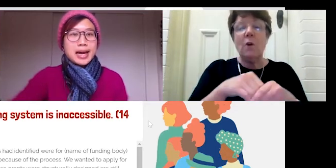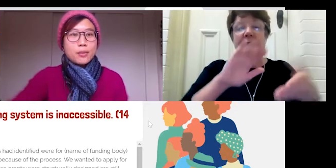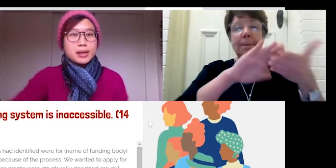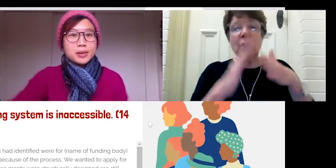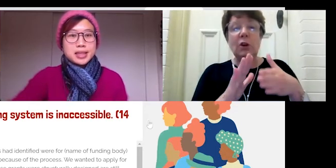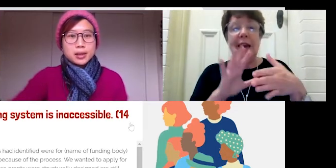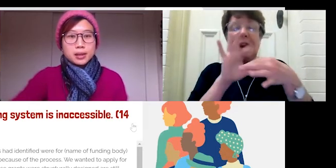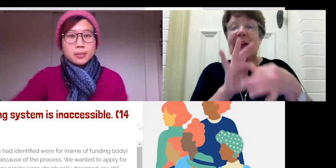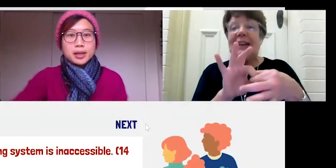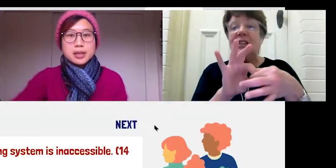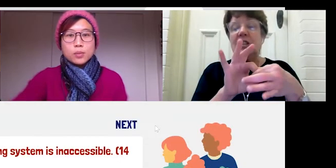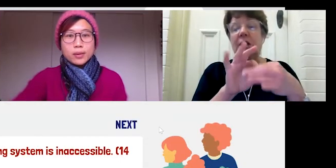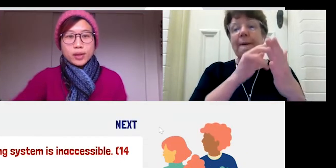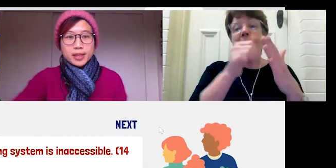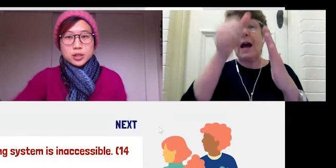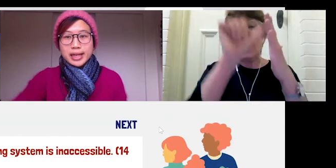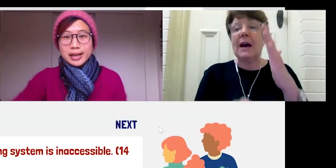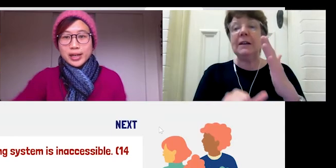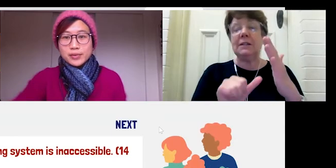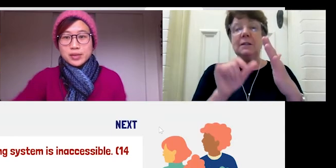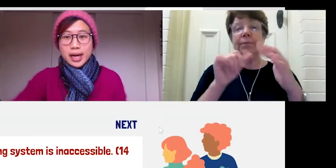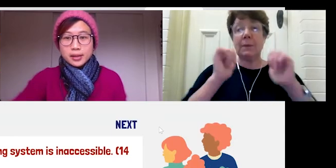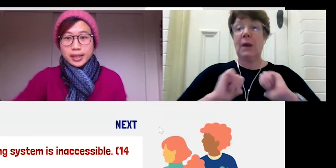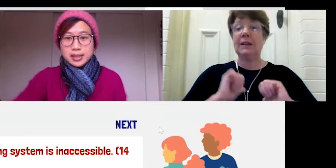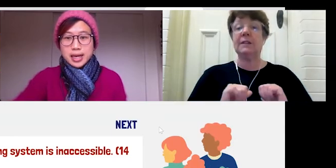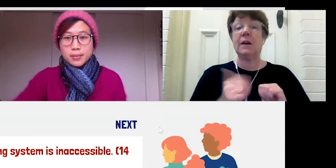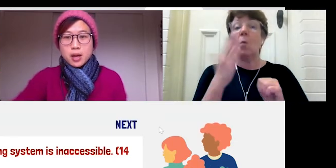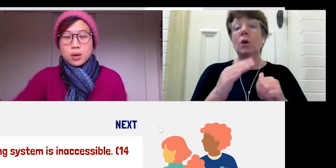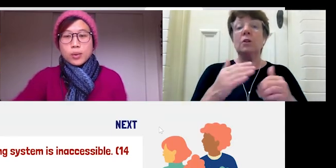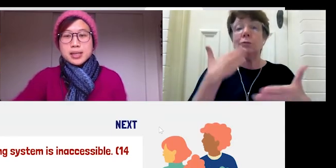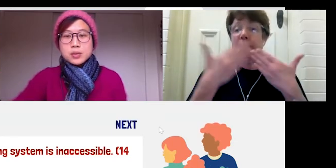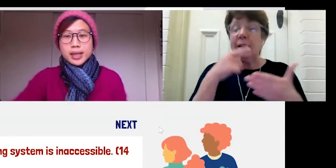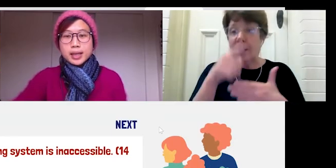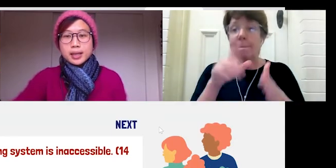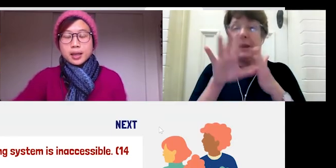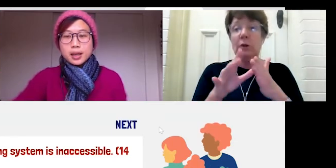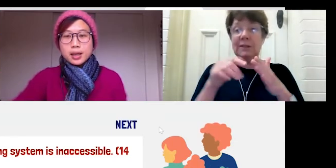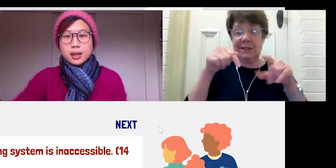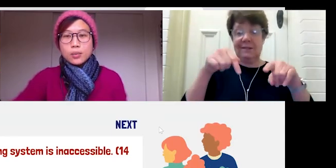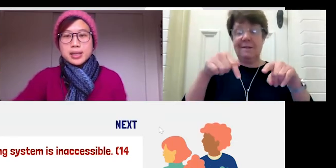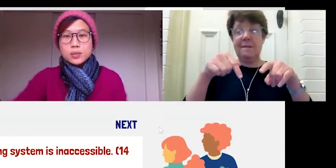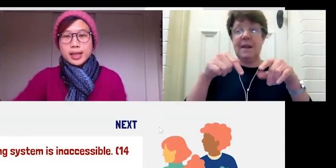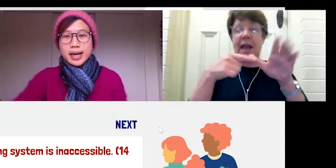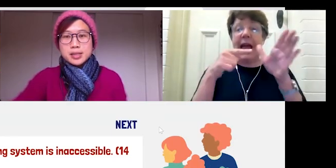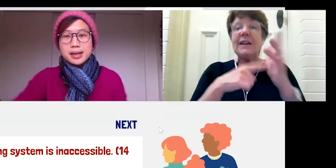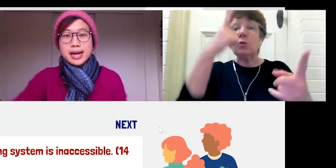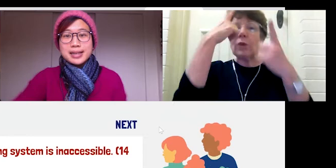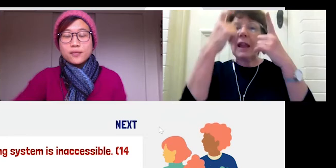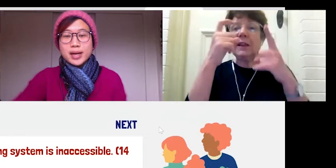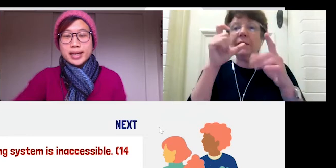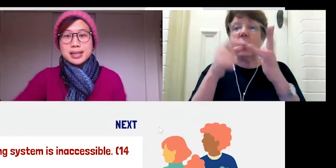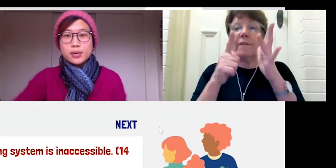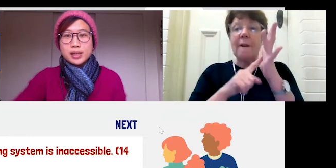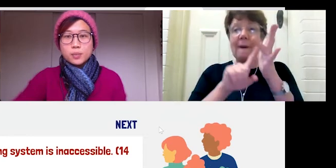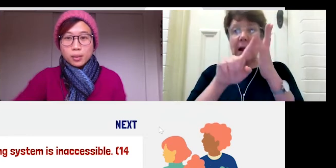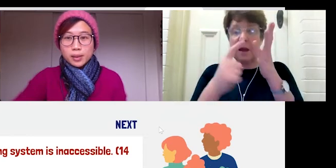share that one in particular, because what we've been doing at Creatives of Color is once we started